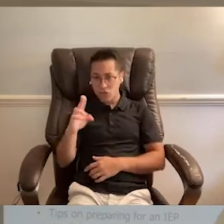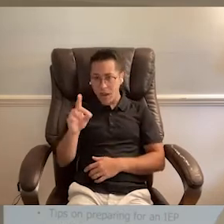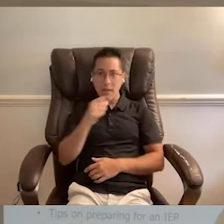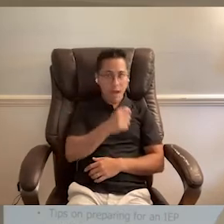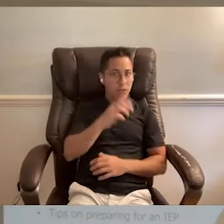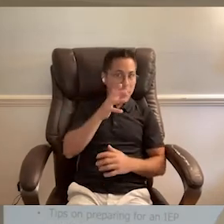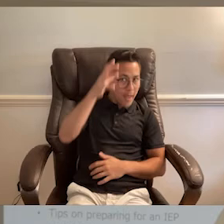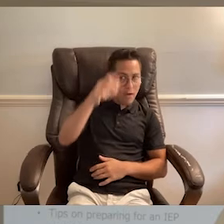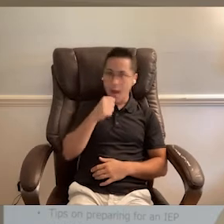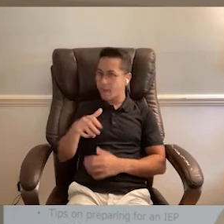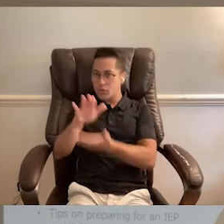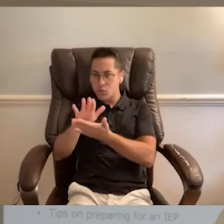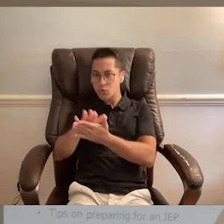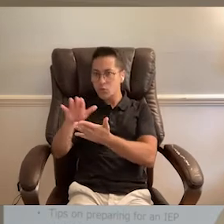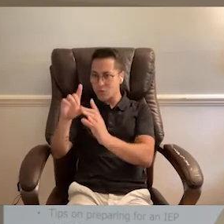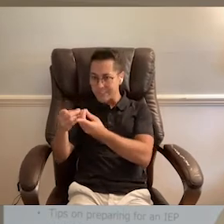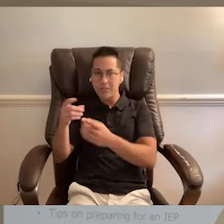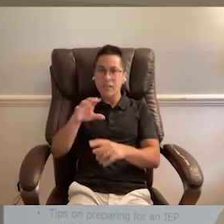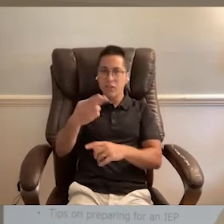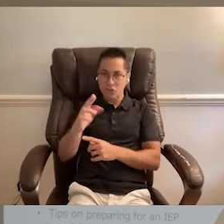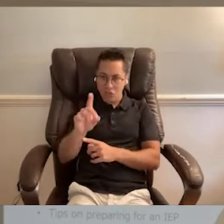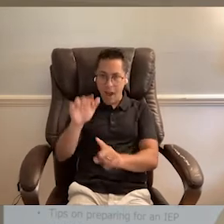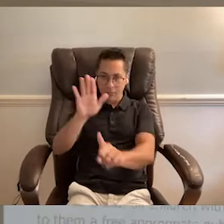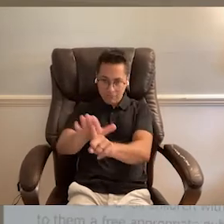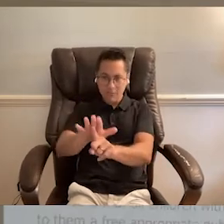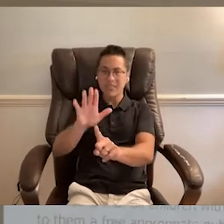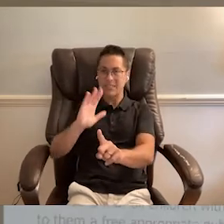The child is our client, no matter what age the child is.